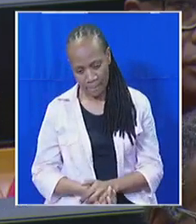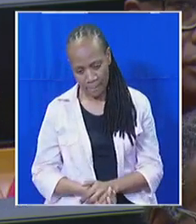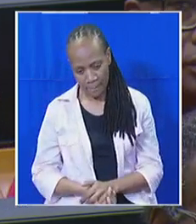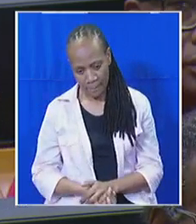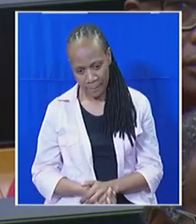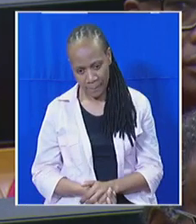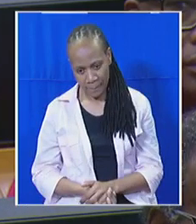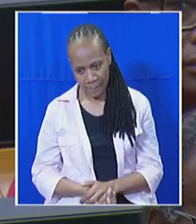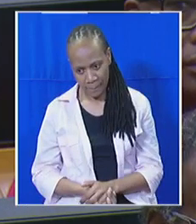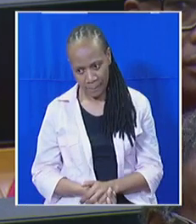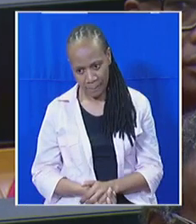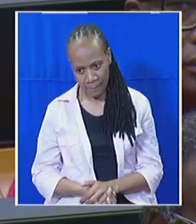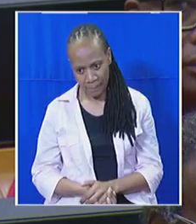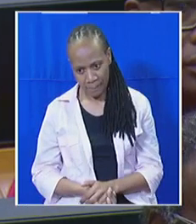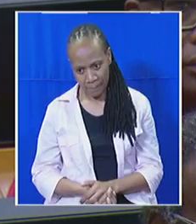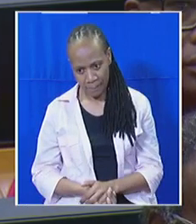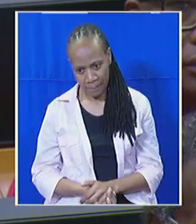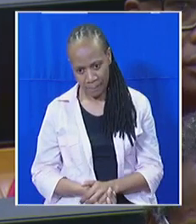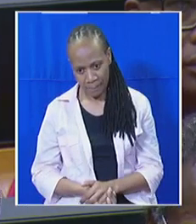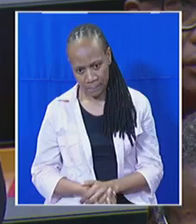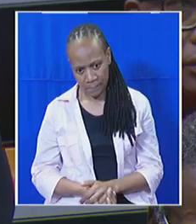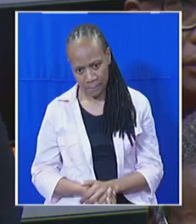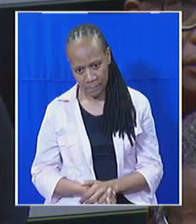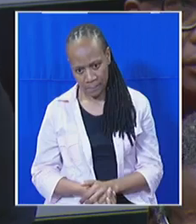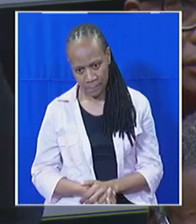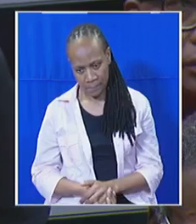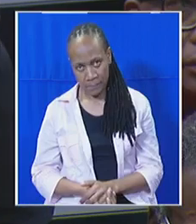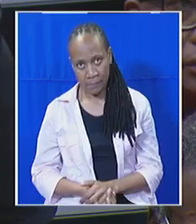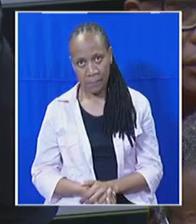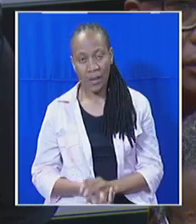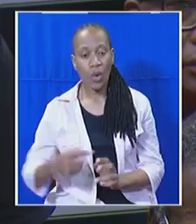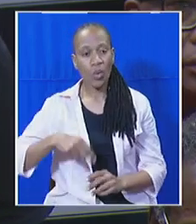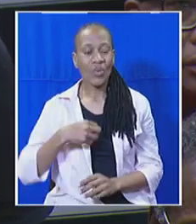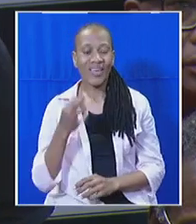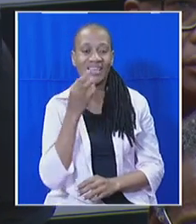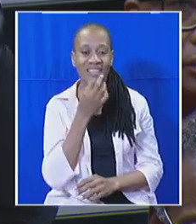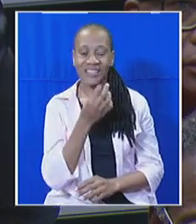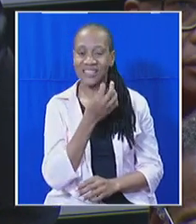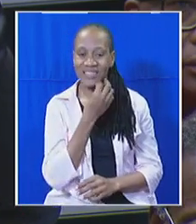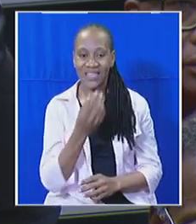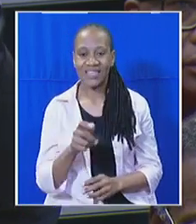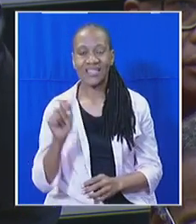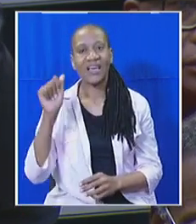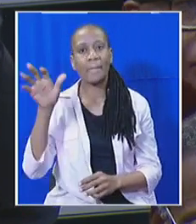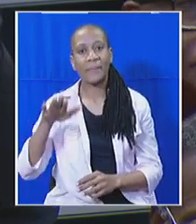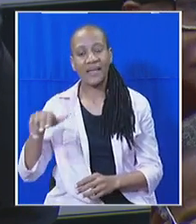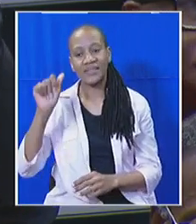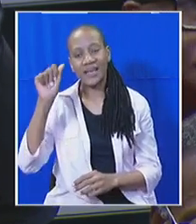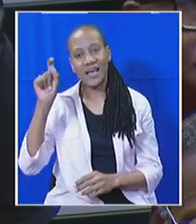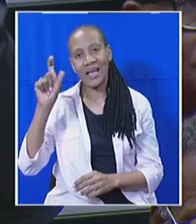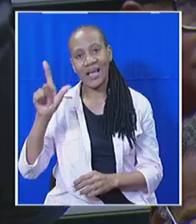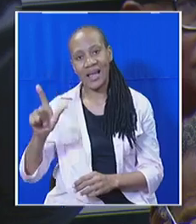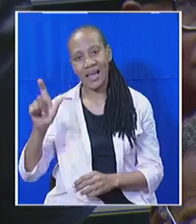the fact here in Parliament that there are shacks in Alexander that are being built by government. We're not going I'm back taking there. You through.